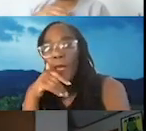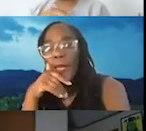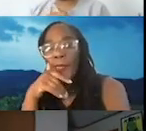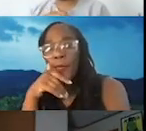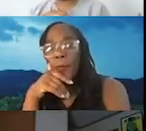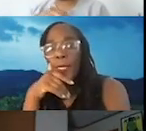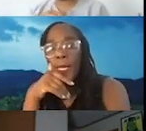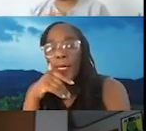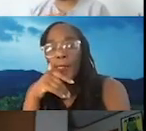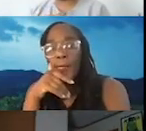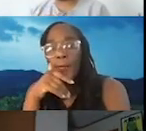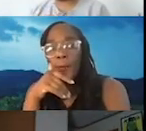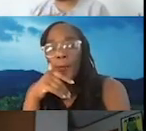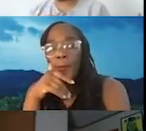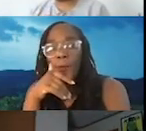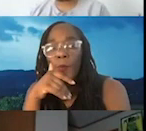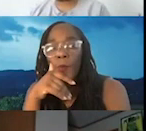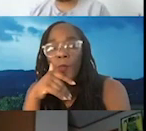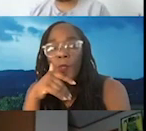So I think about it as,